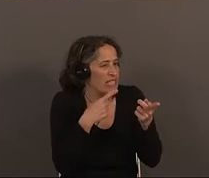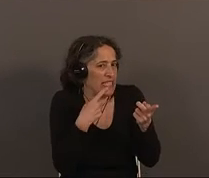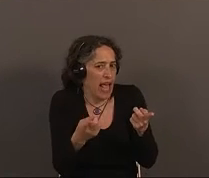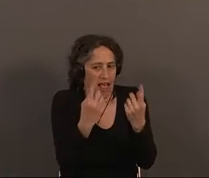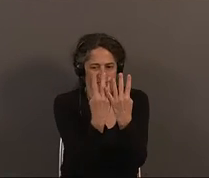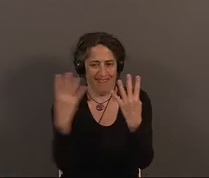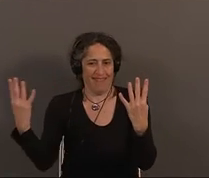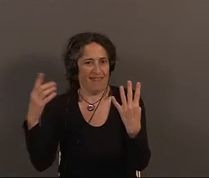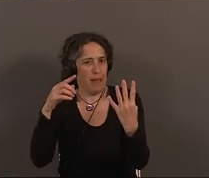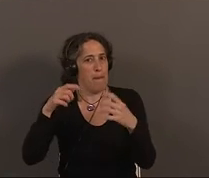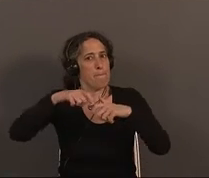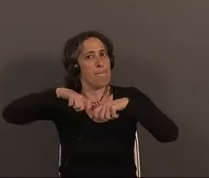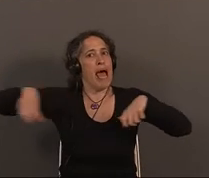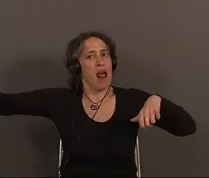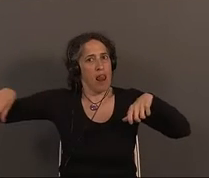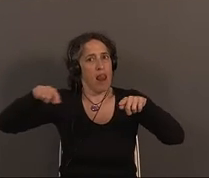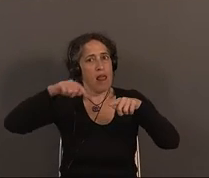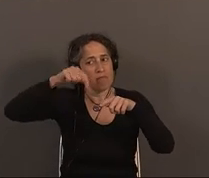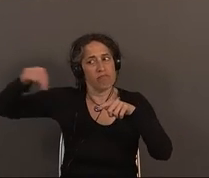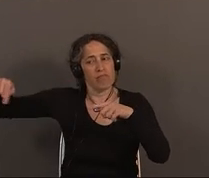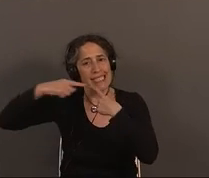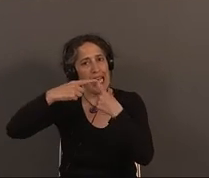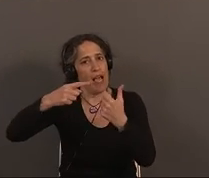becoming more and more